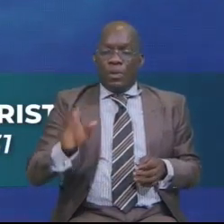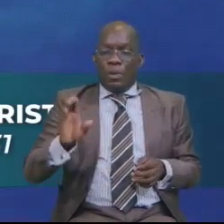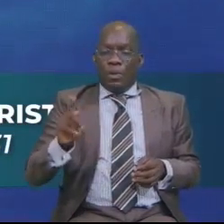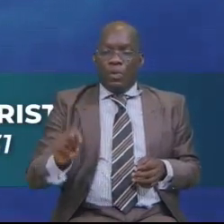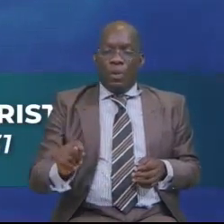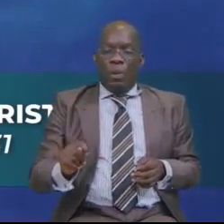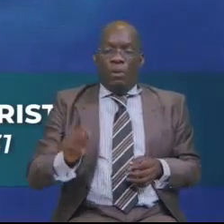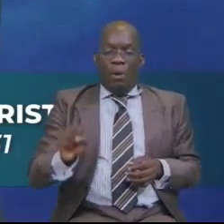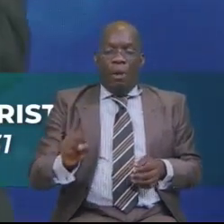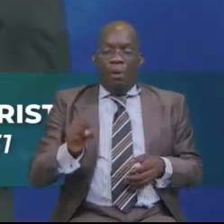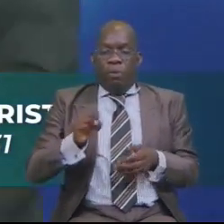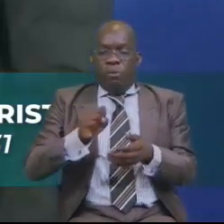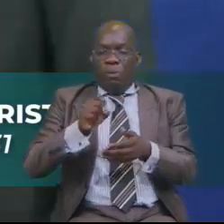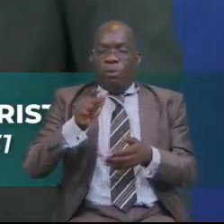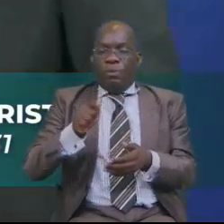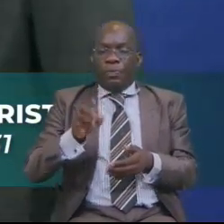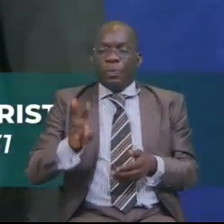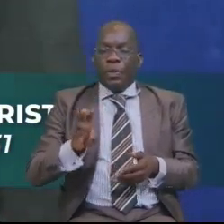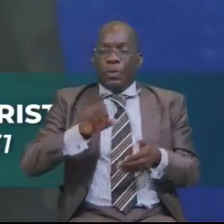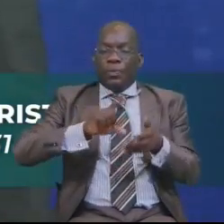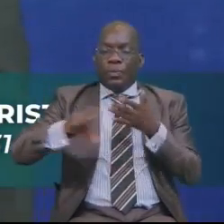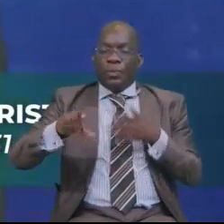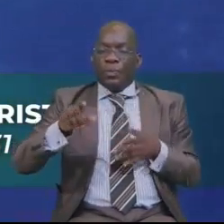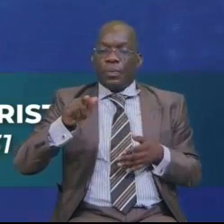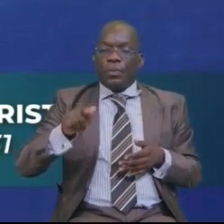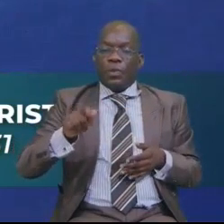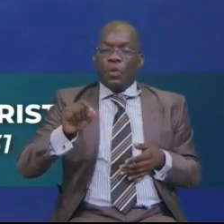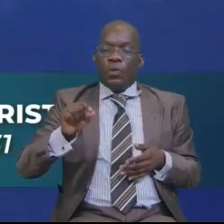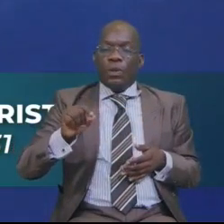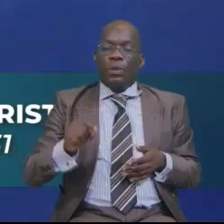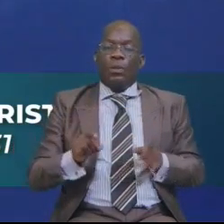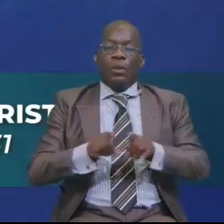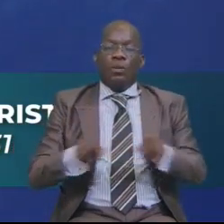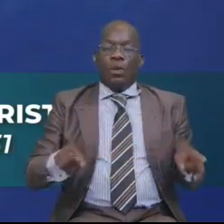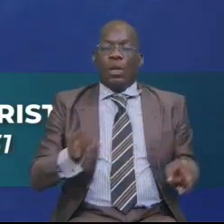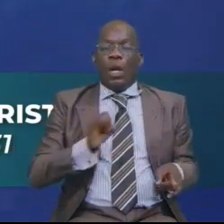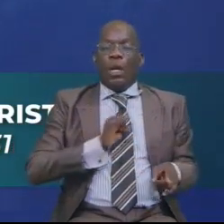26, reading from verse 20. It says, but I showed